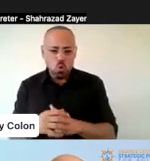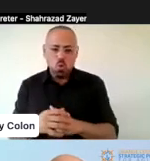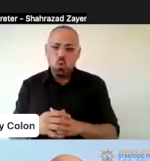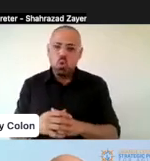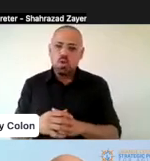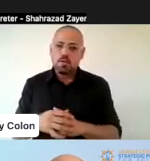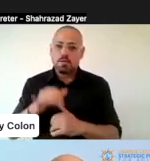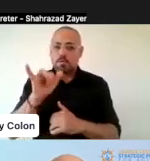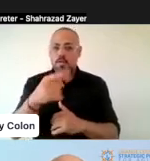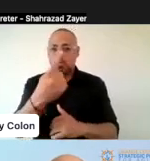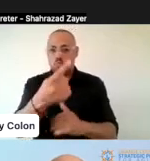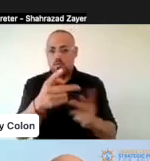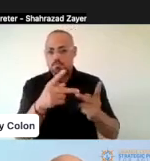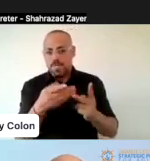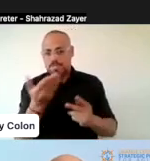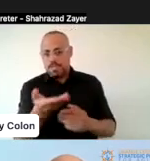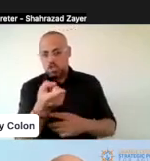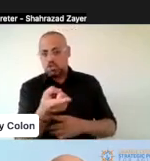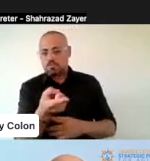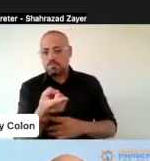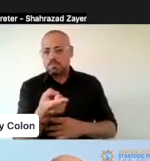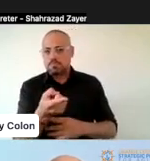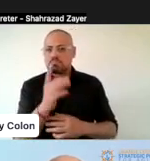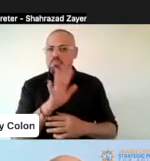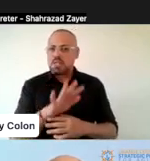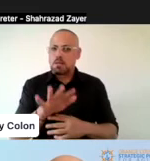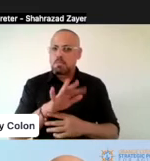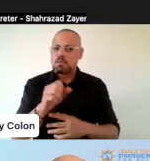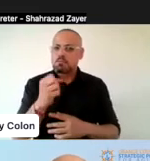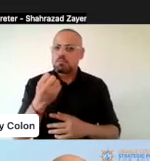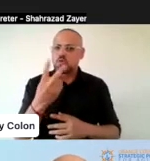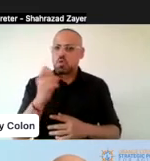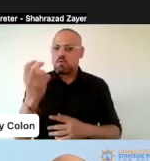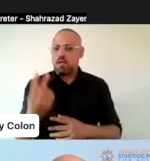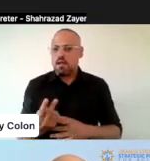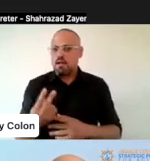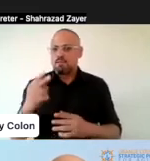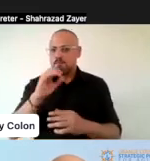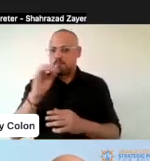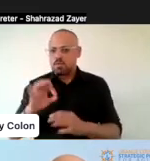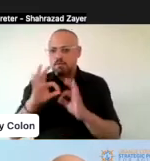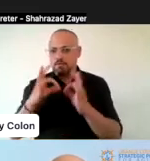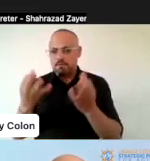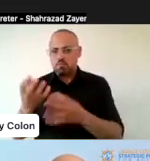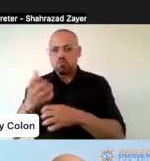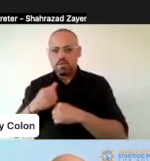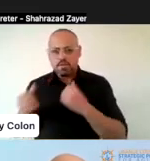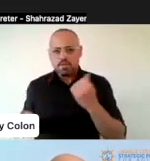in this one block over here, it's about 12.5% of families receive